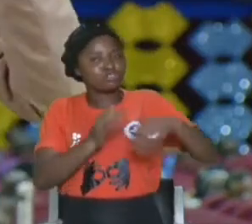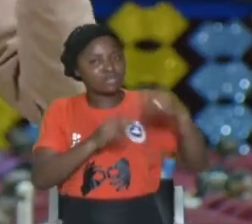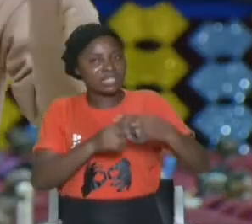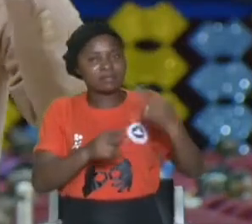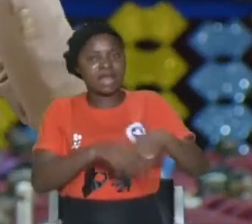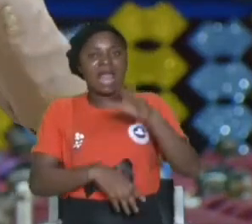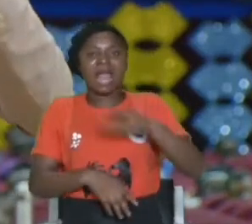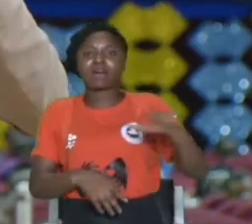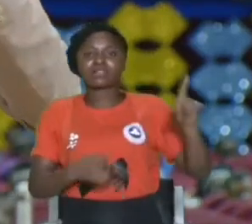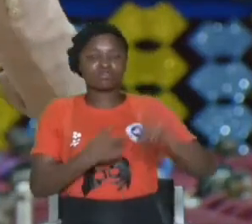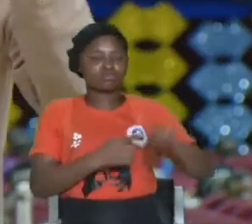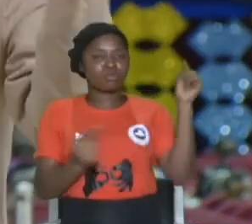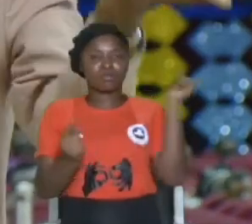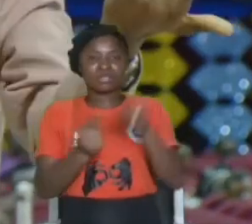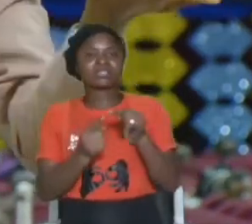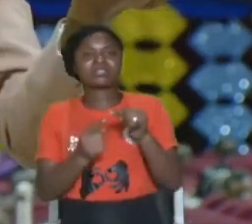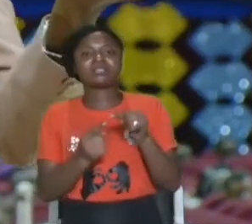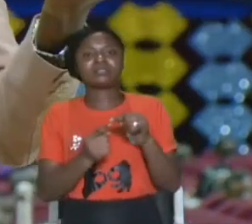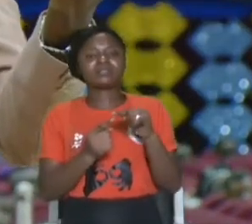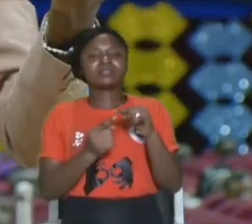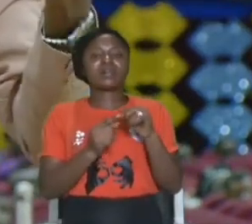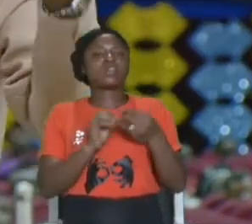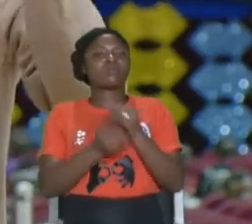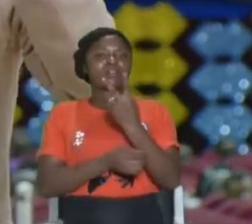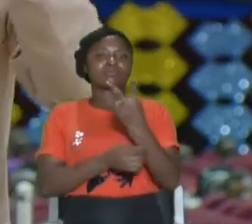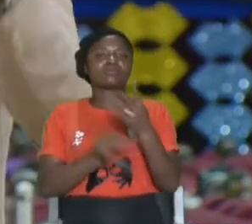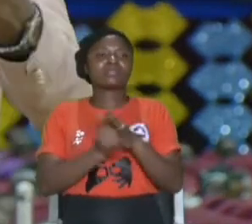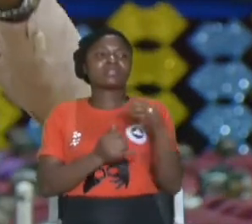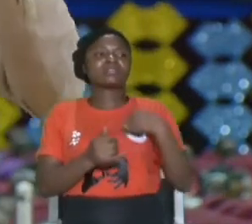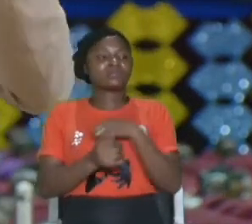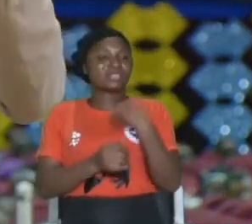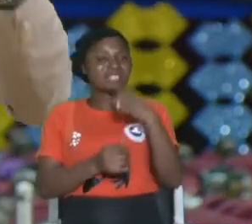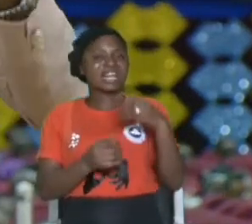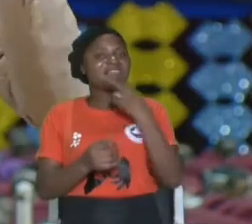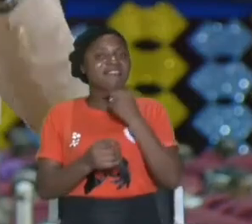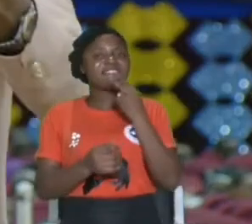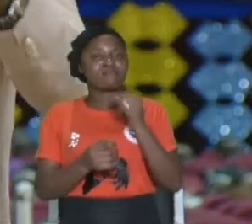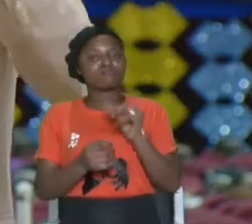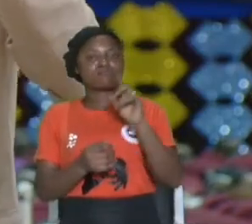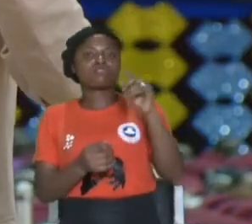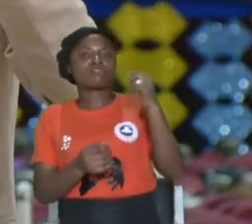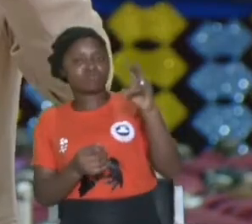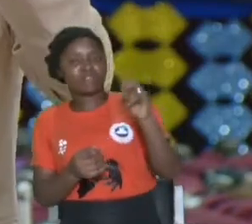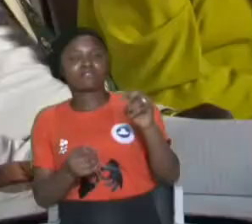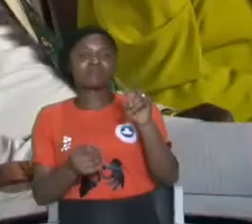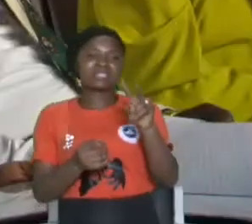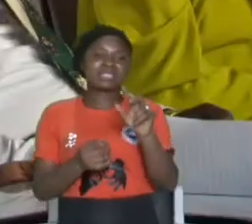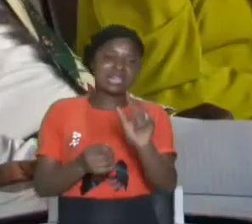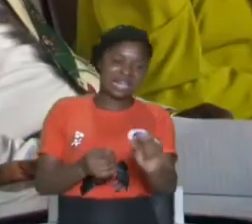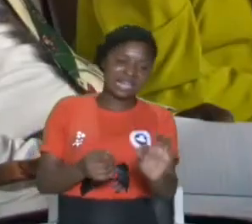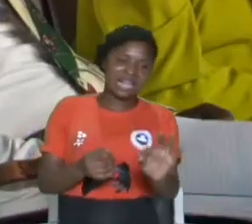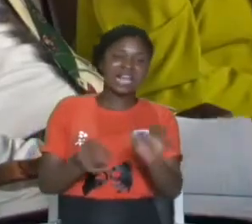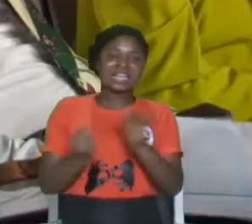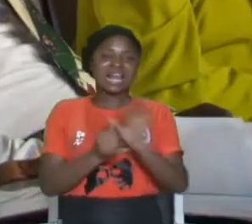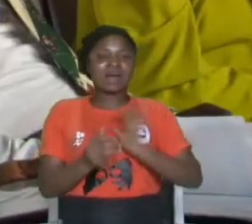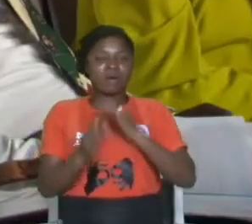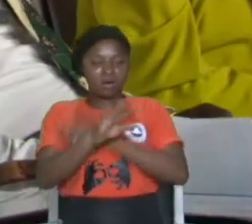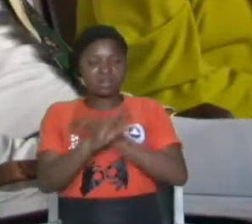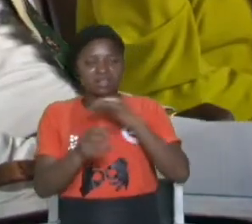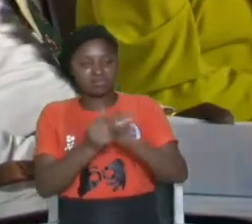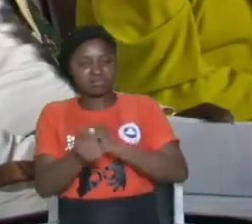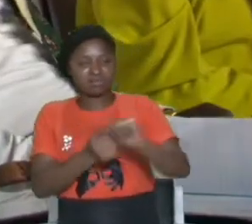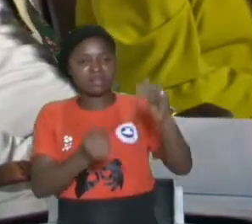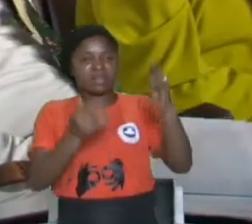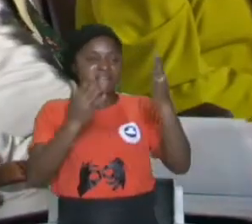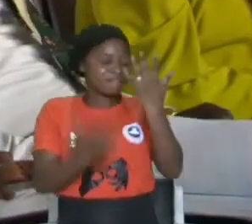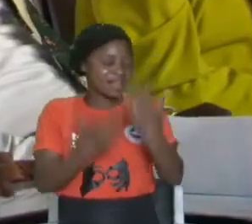According to point number two that we said, Hebrews 12:29, we say that our God is a consuming fire. So when we say rod